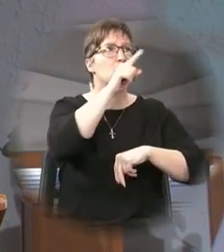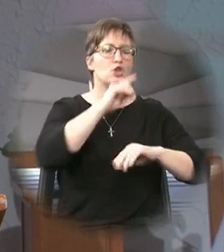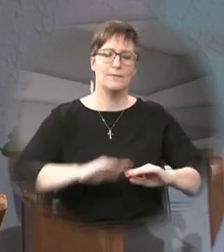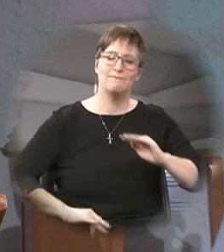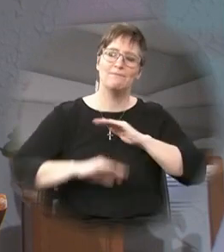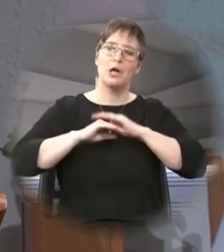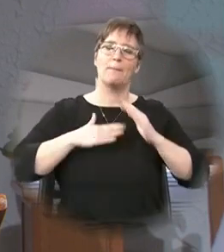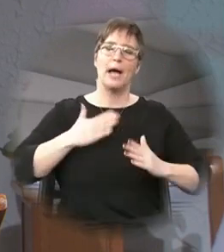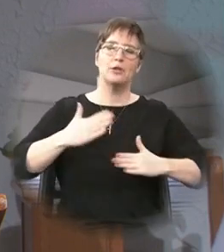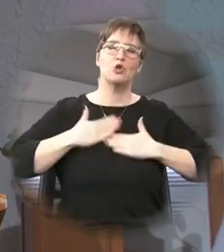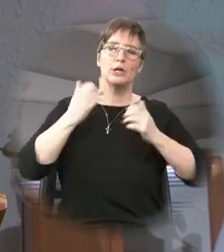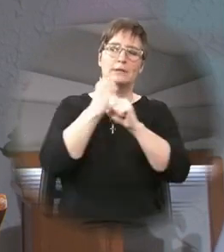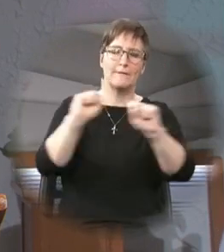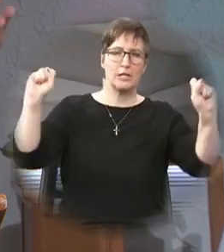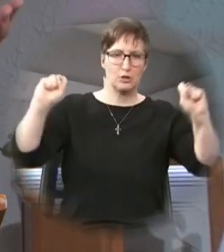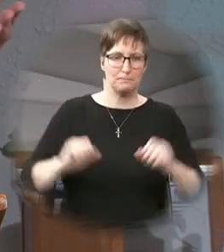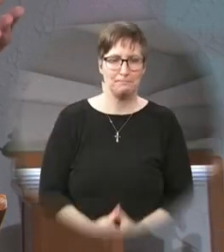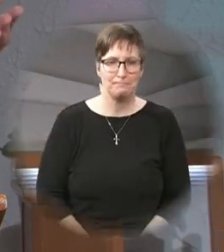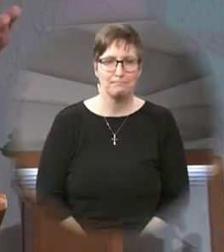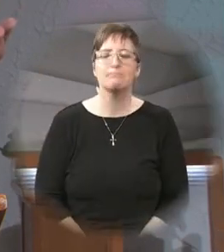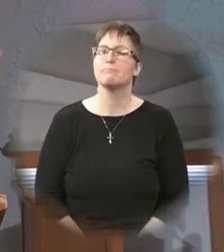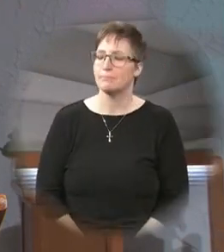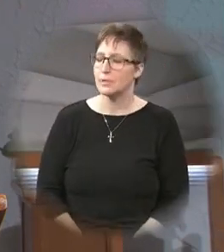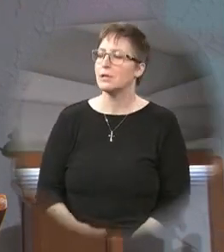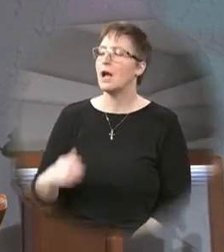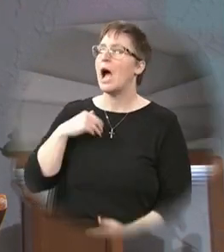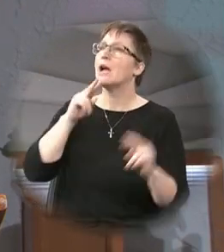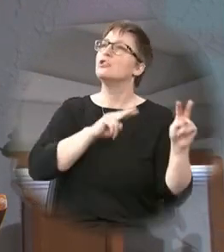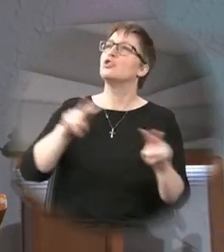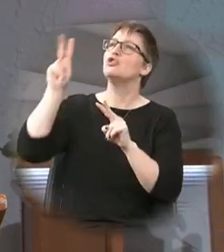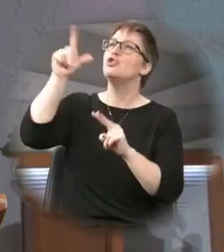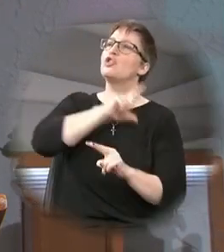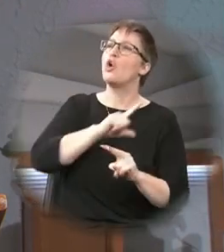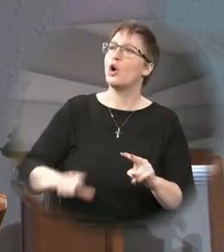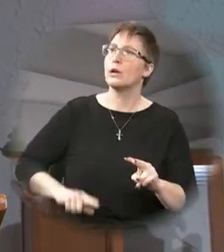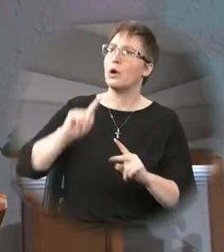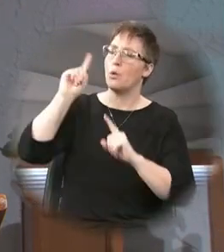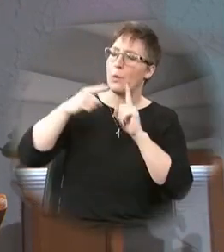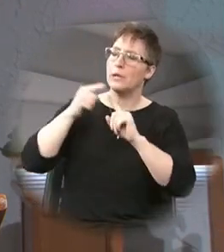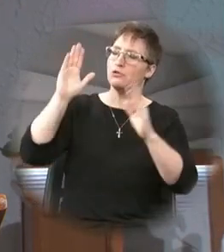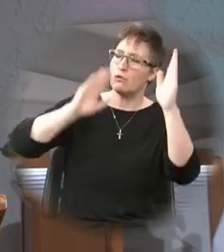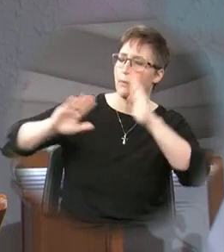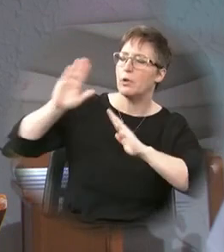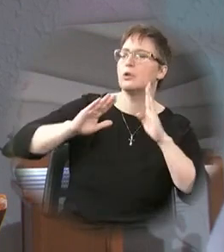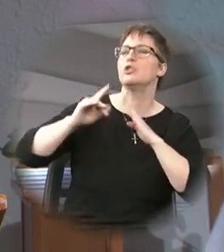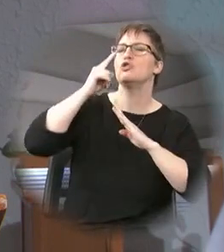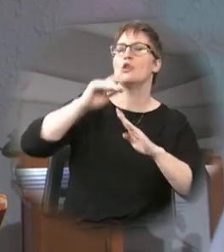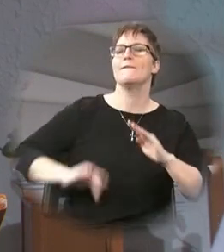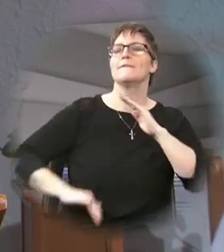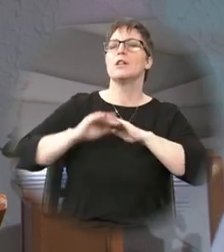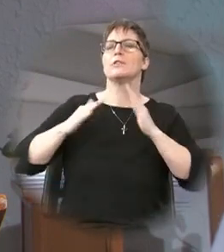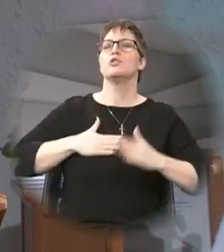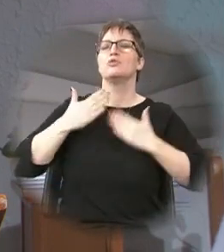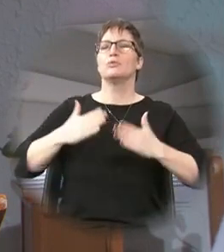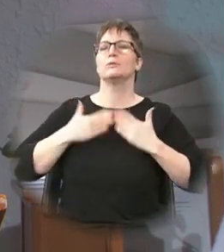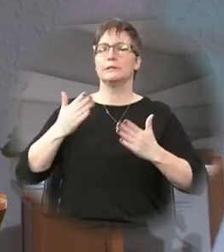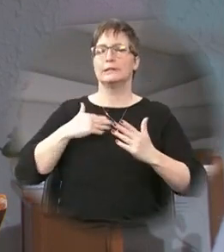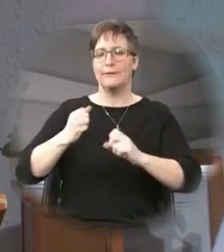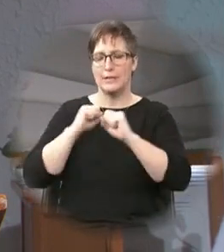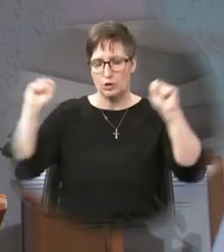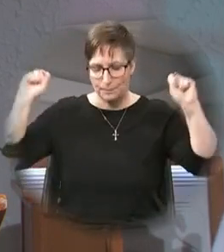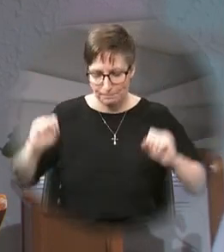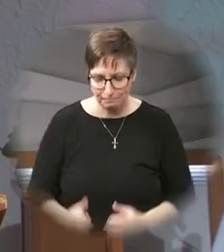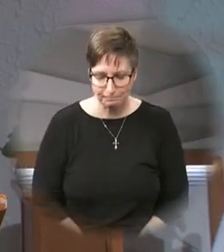me with the joy of salvation. I turn to you, Lord, in time of trouble, and you will fill me with the joy of